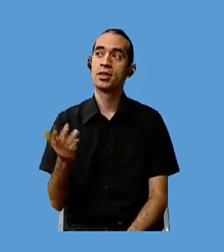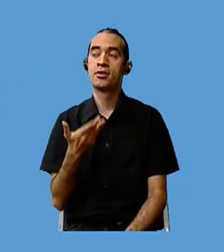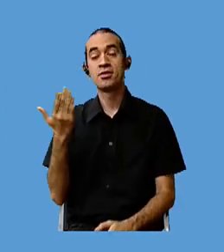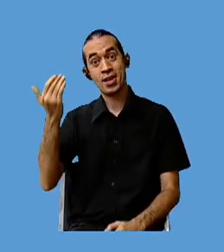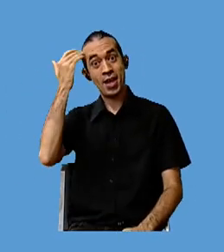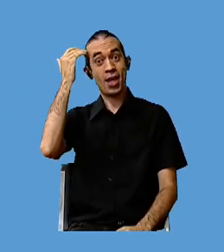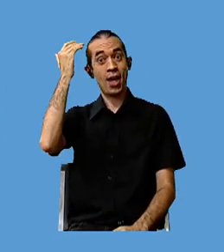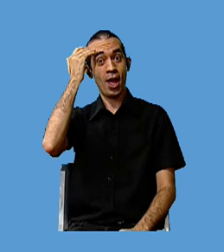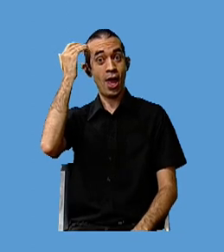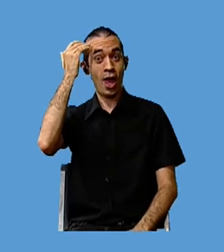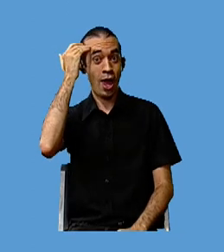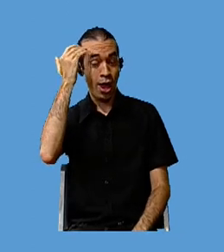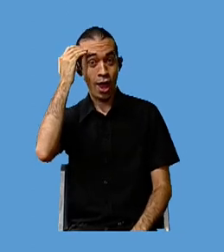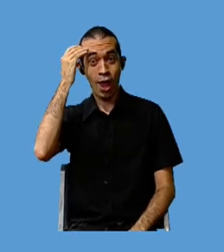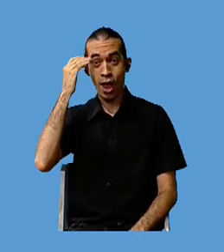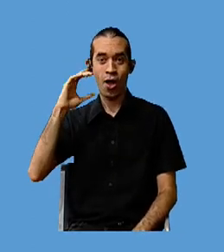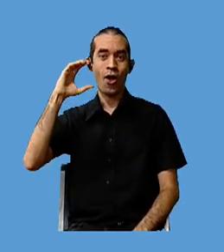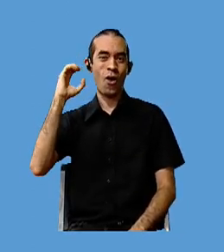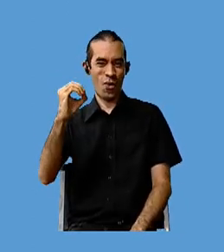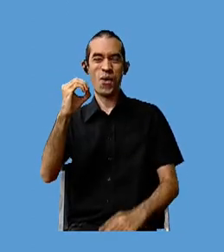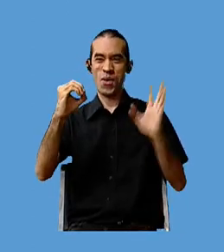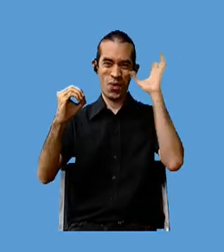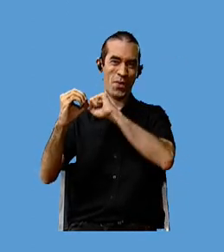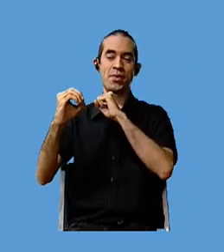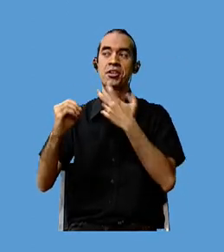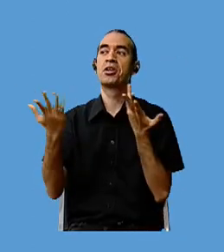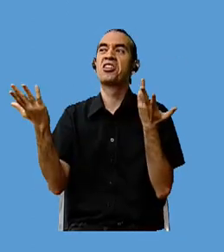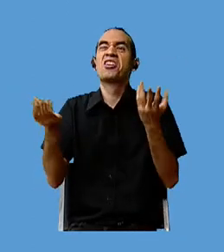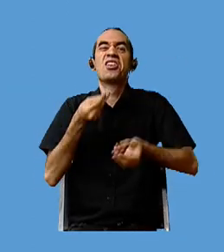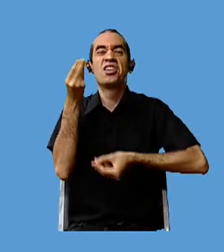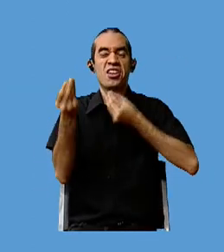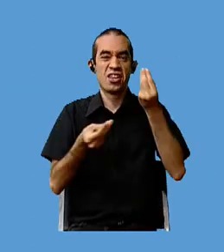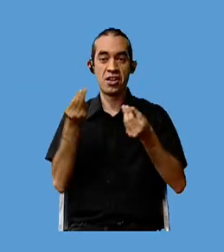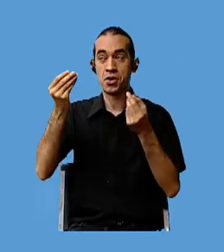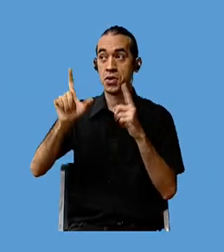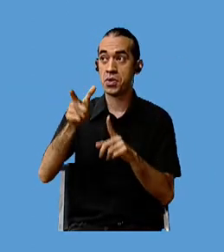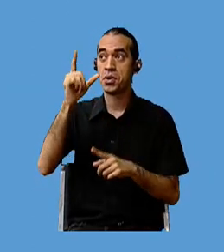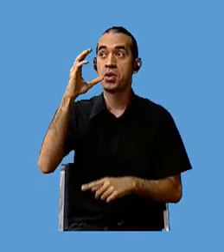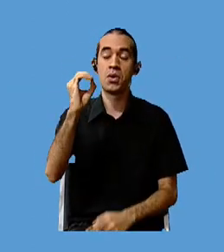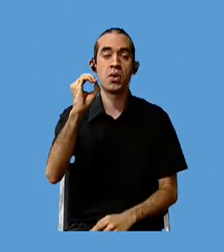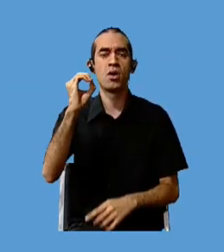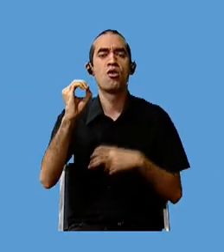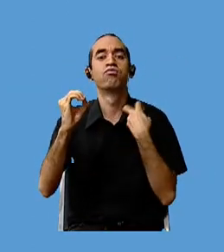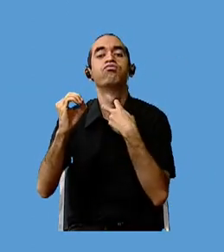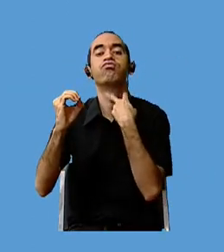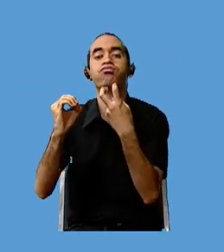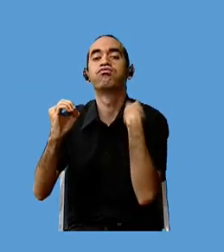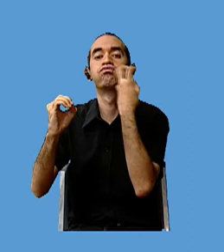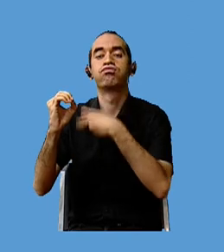know how the O looks now. Let's make the letter O sound.